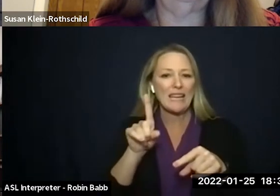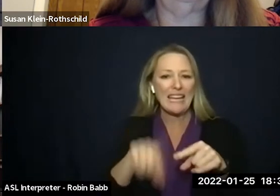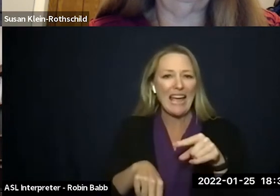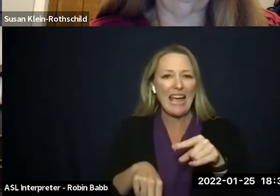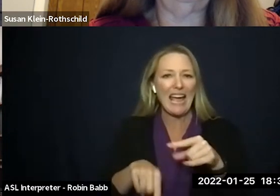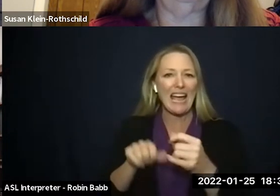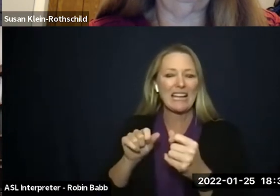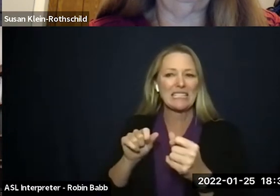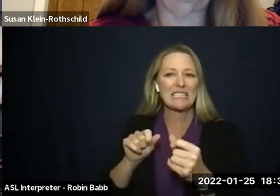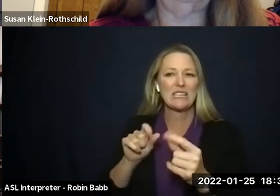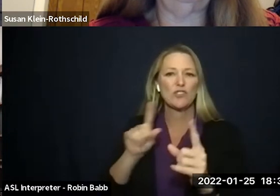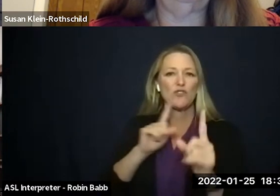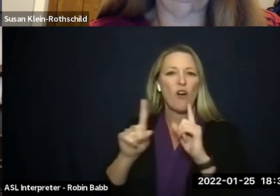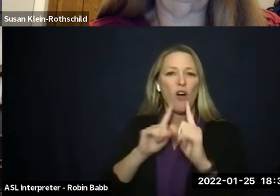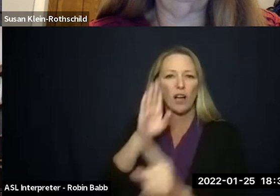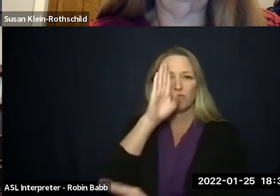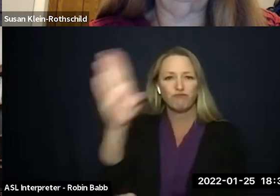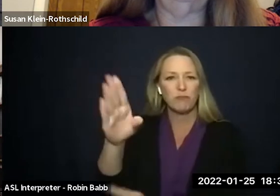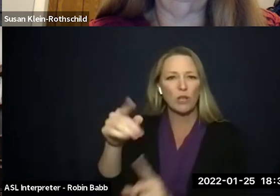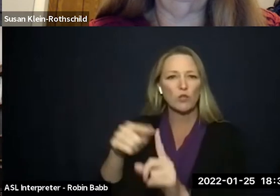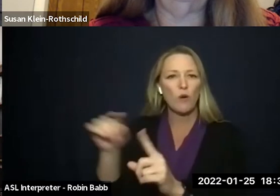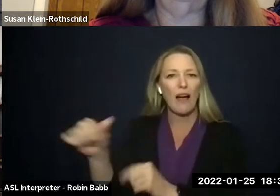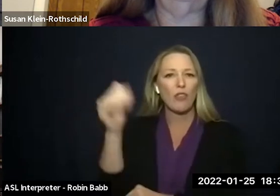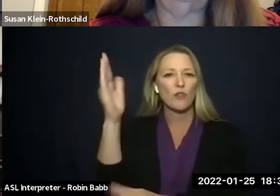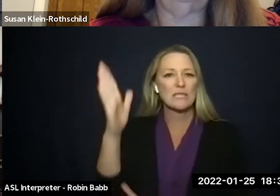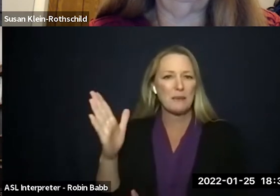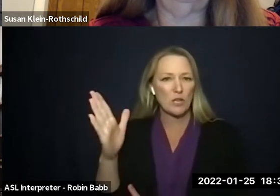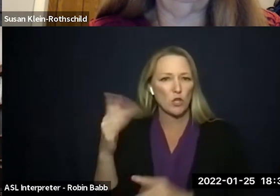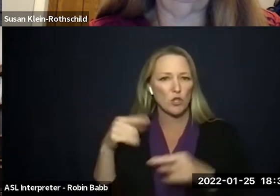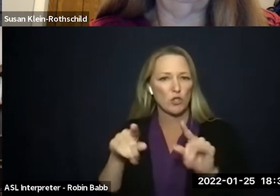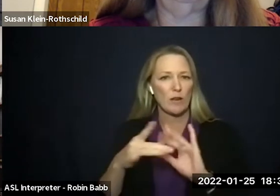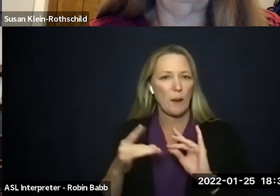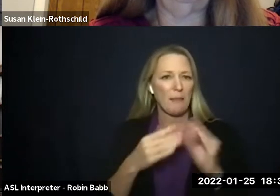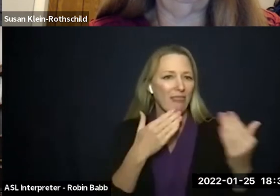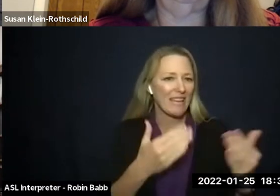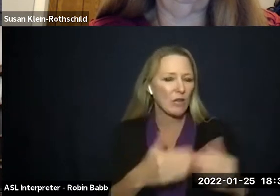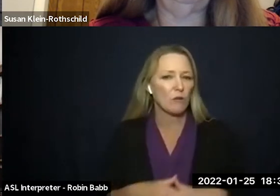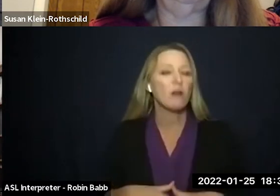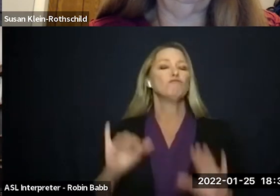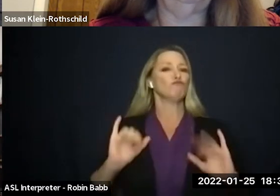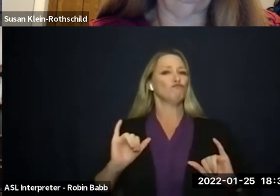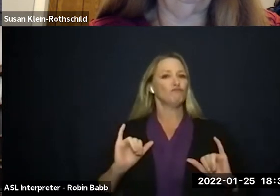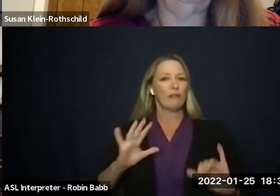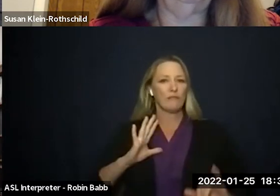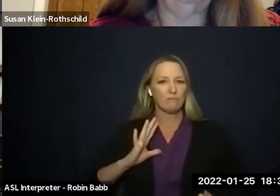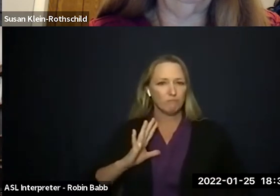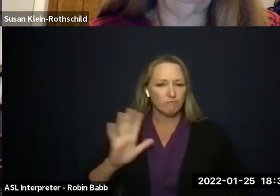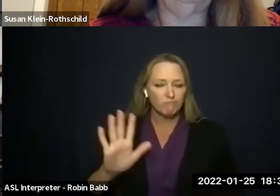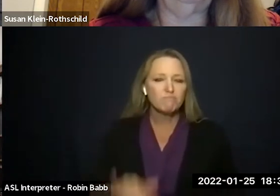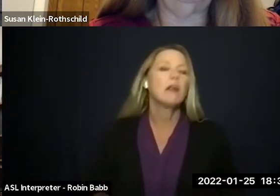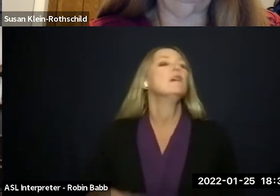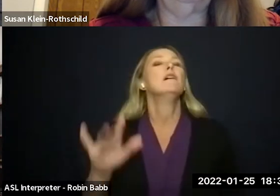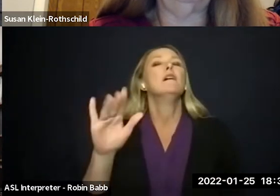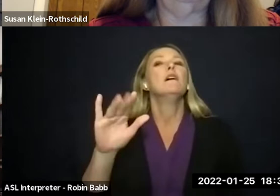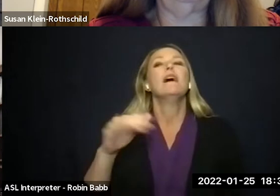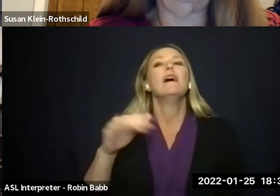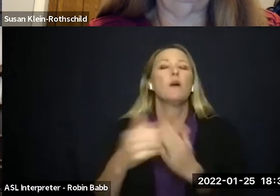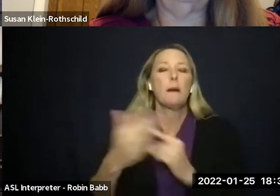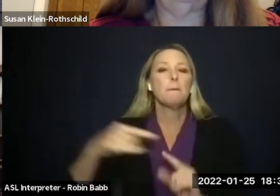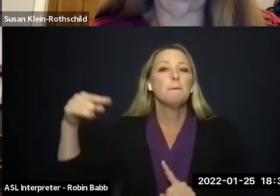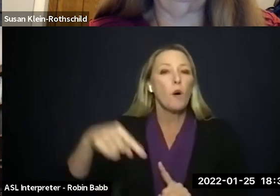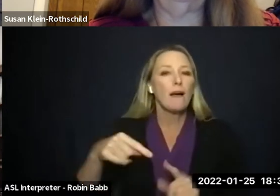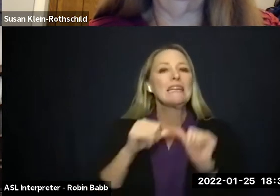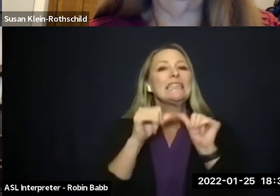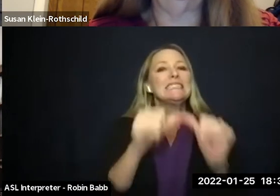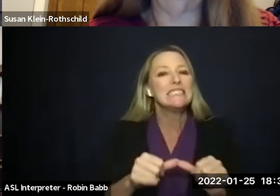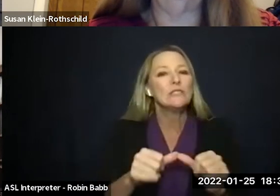to address other speakers okay during public comment thank you okay um but keep following